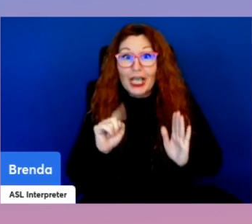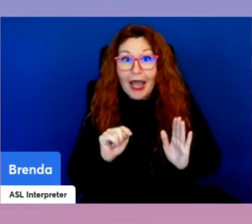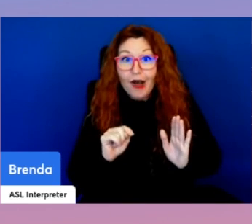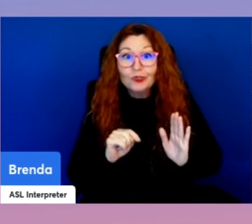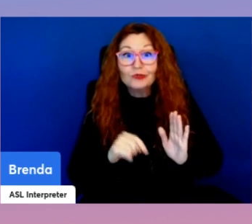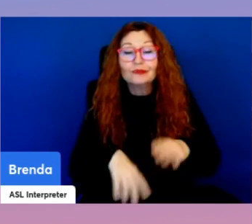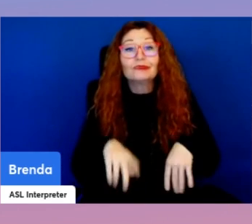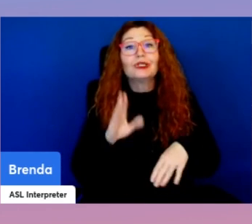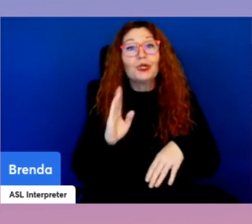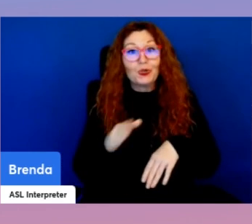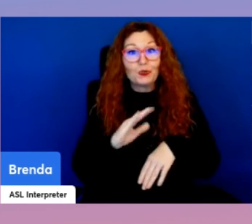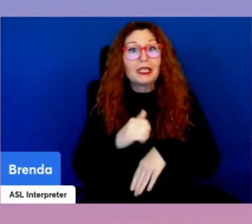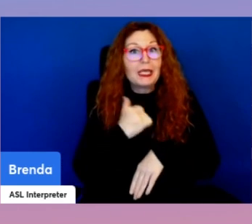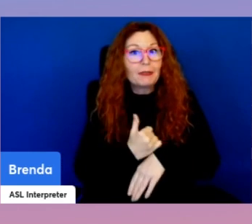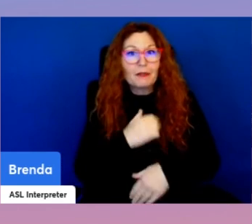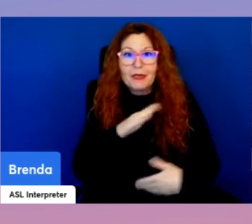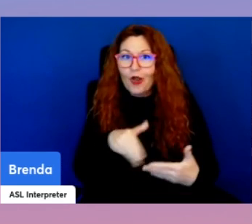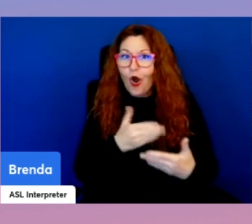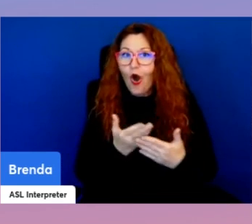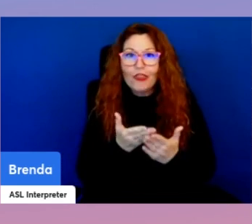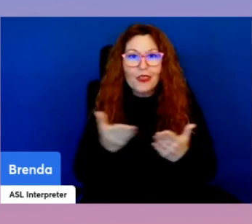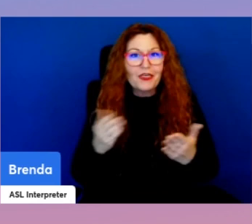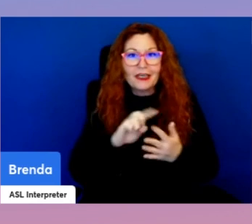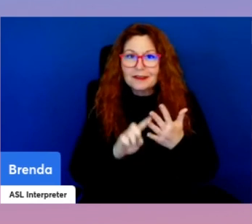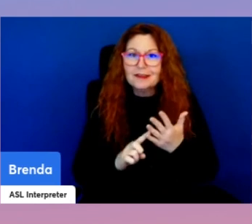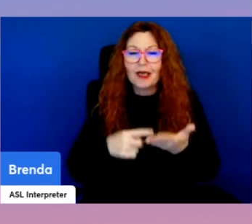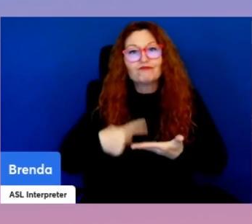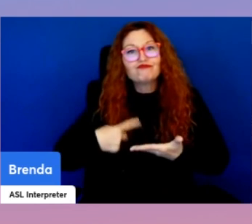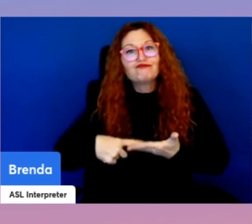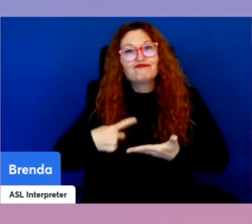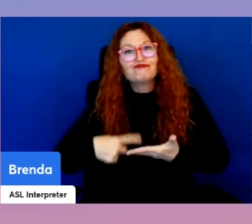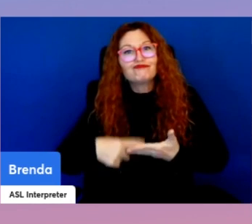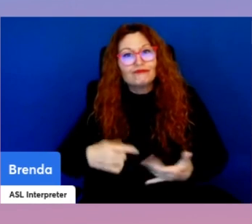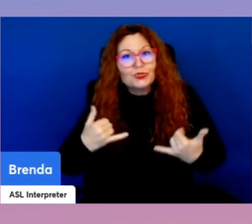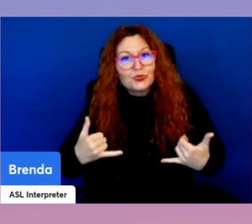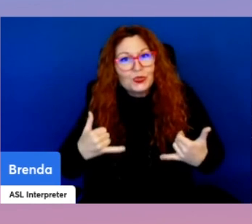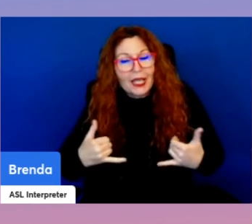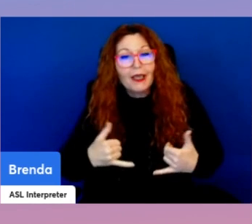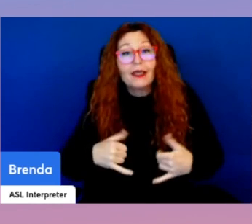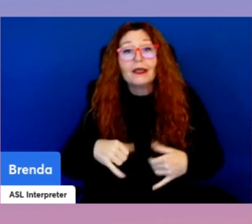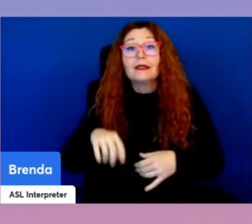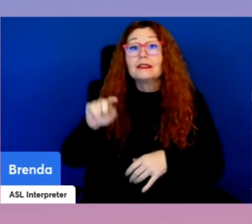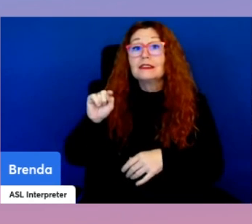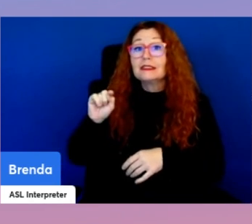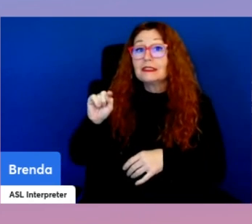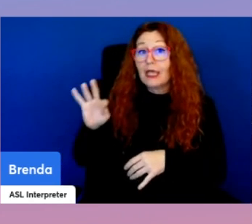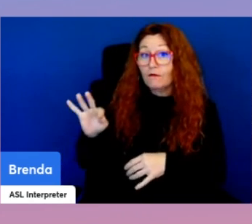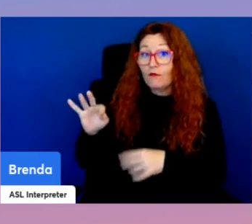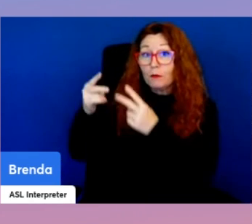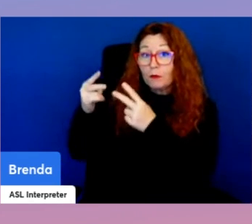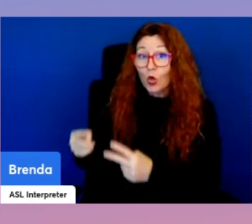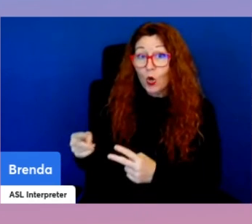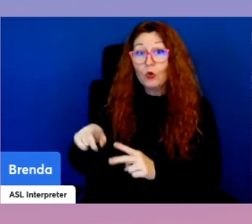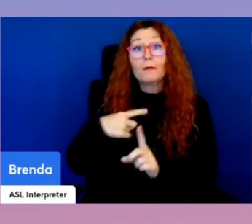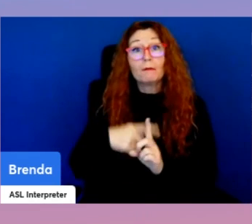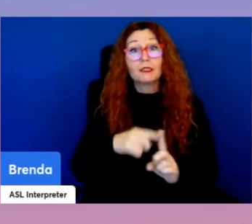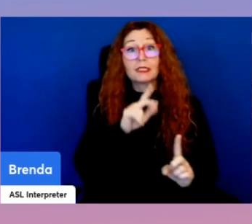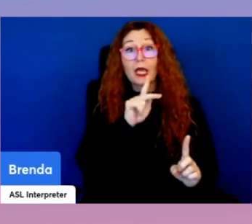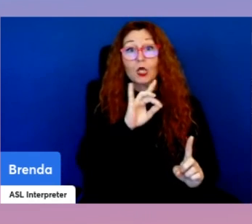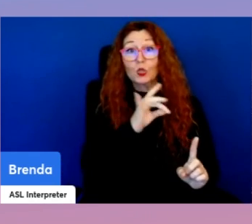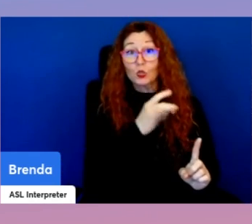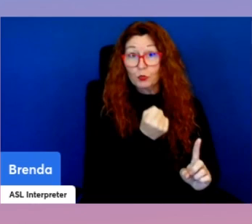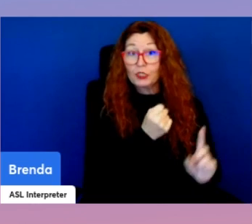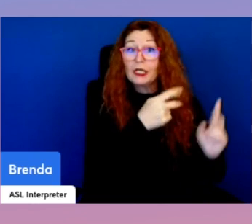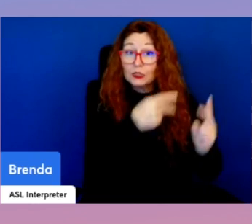This implements all of the things that I talked about today in my talk, both within the Terraform code base and in the Kubernetes code base.